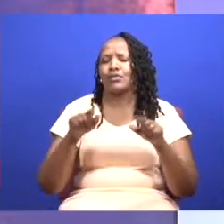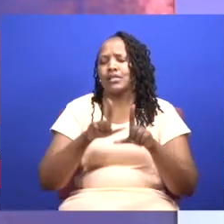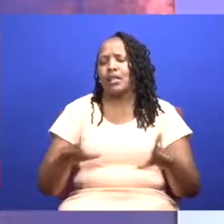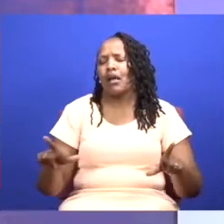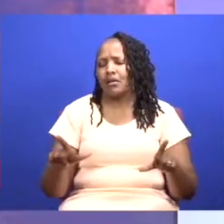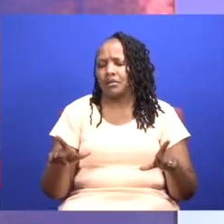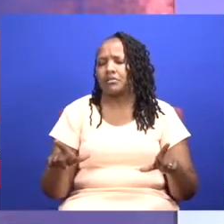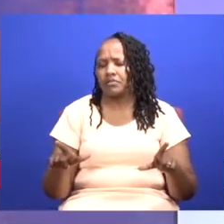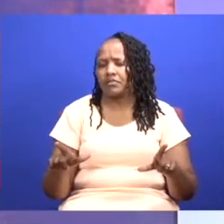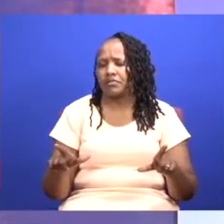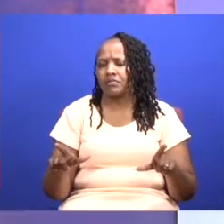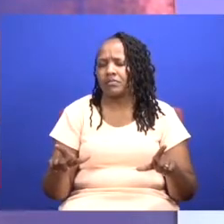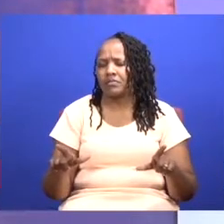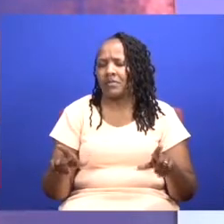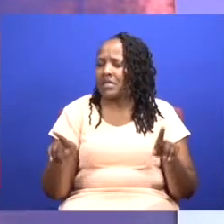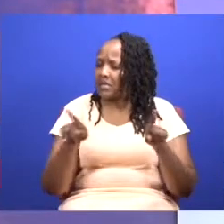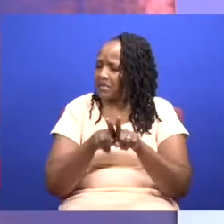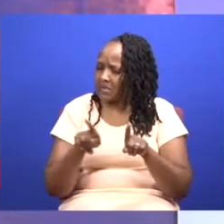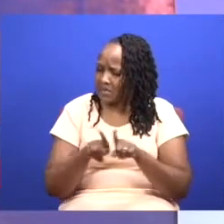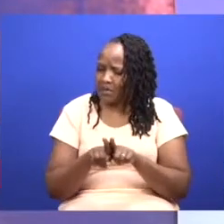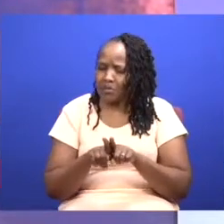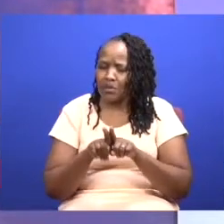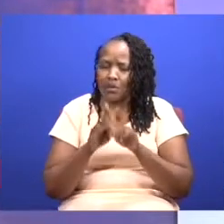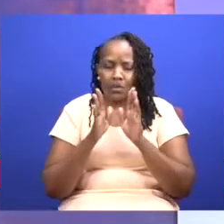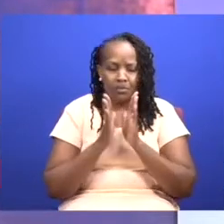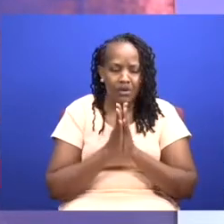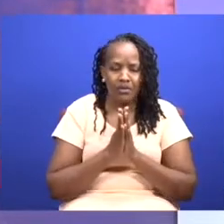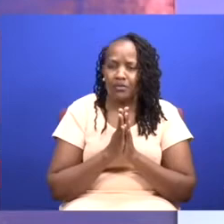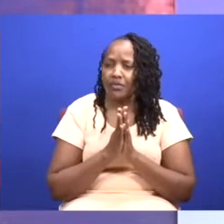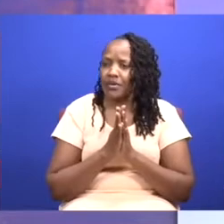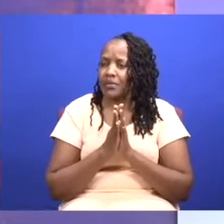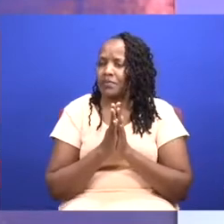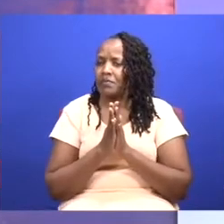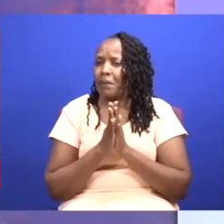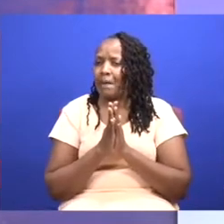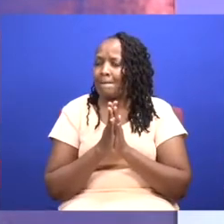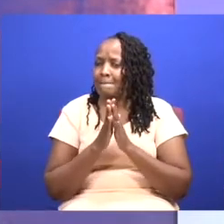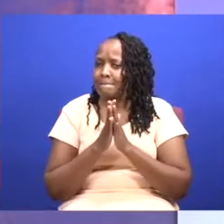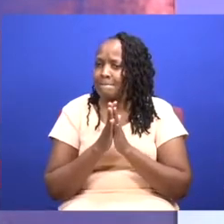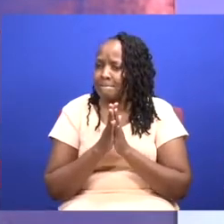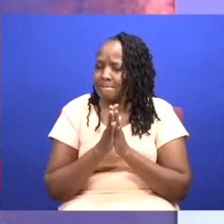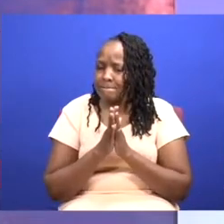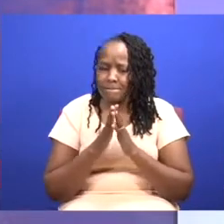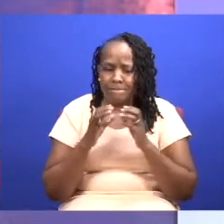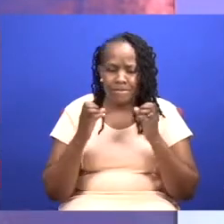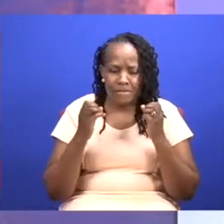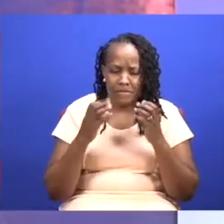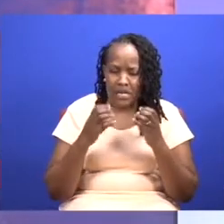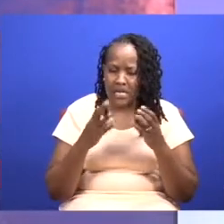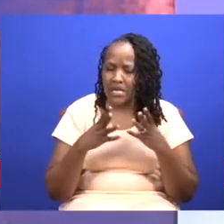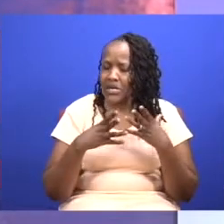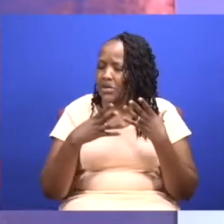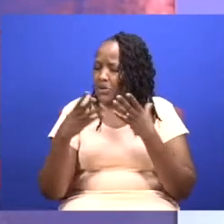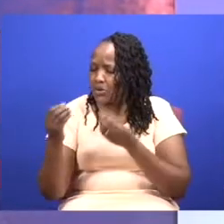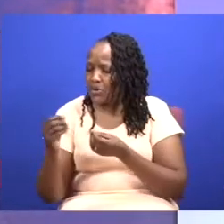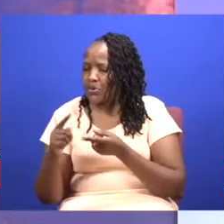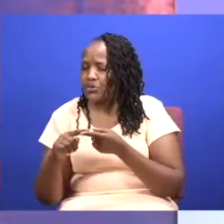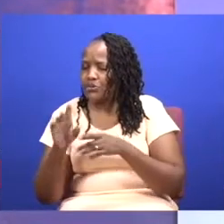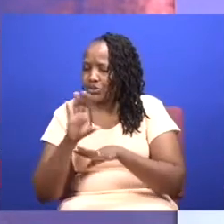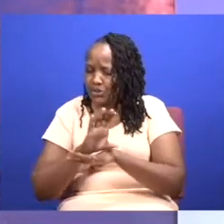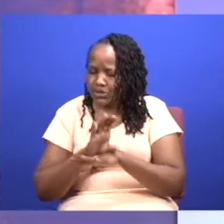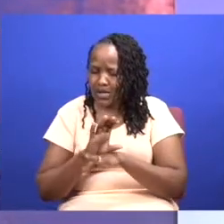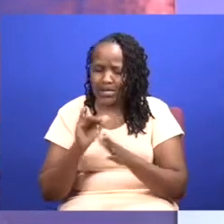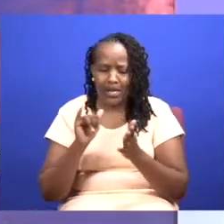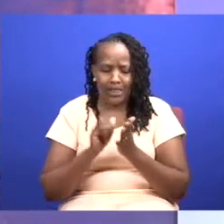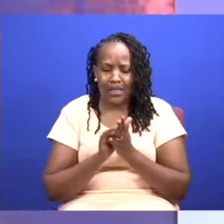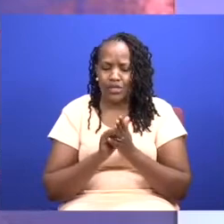O God, in the name of Jesus. And I want to pray, Lord God Almighty, for as many as Lord God Almighty have tuned today and go to houses of worship, that God, your hand